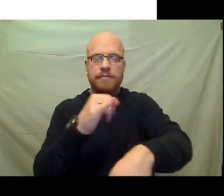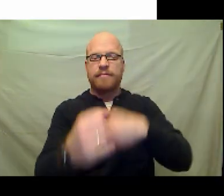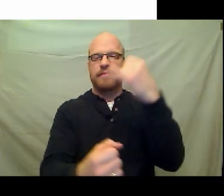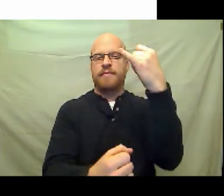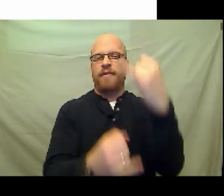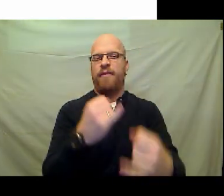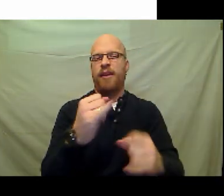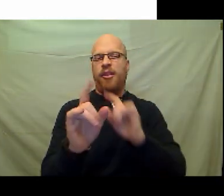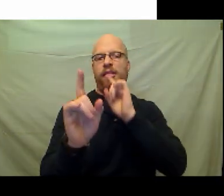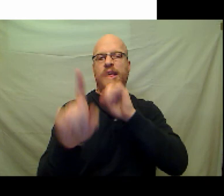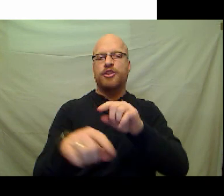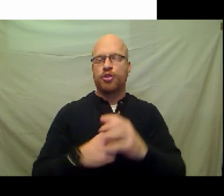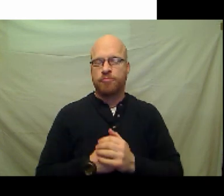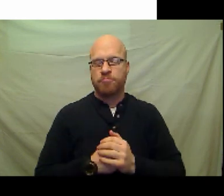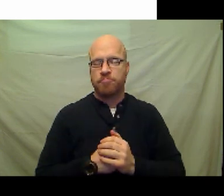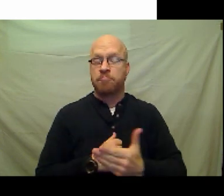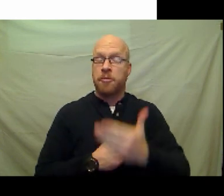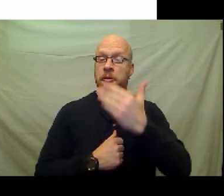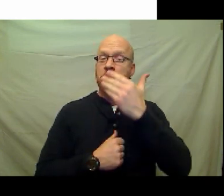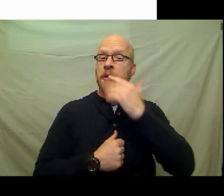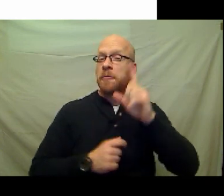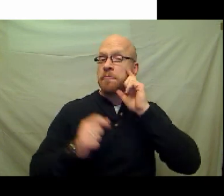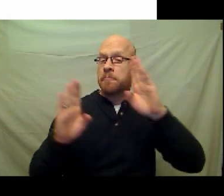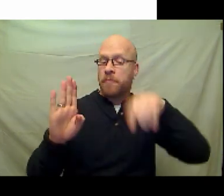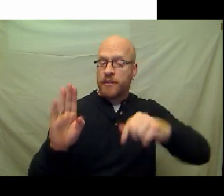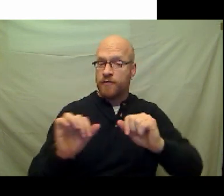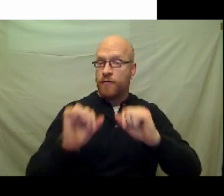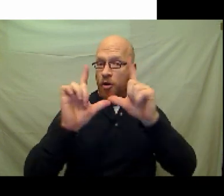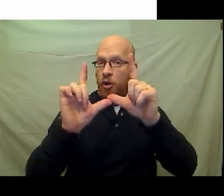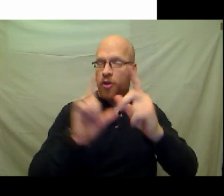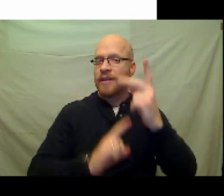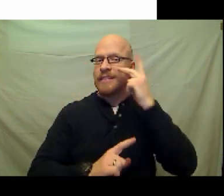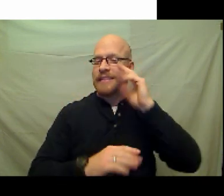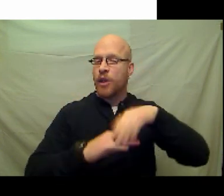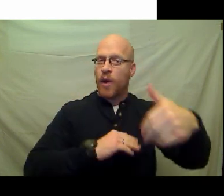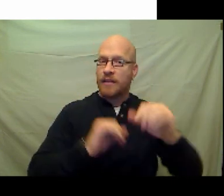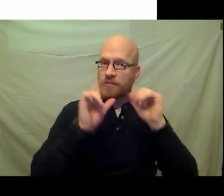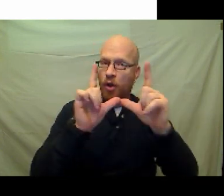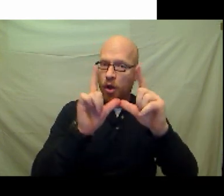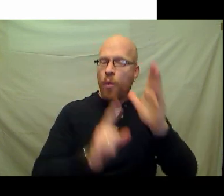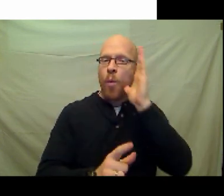And that's our final answer. Thanks for watching this vlog, and I'll see you next vlog.